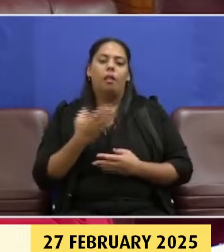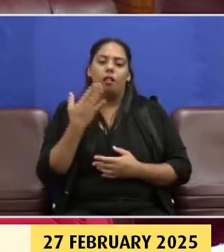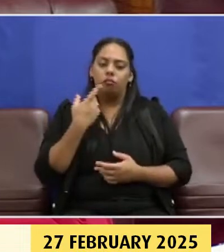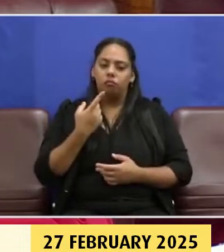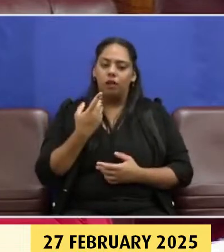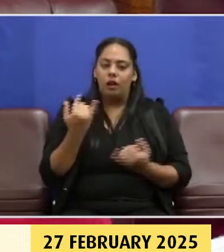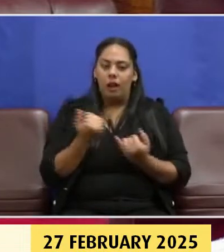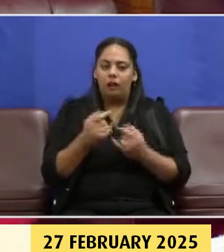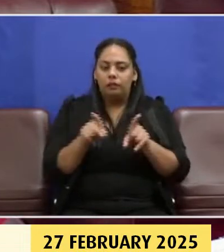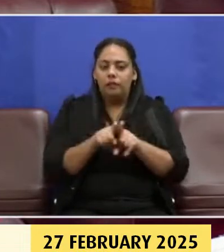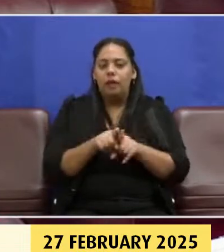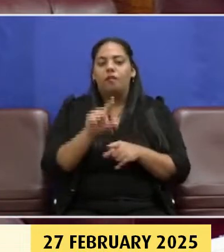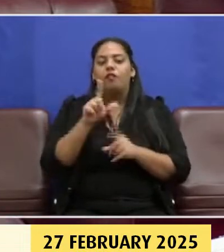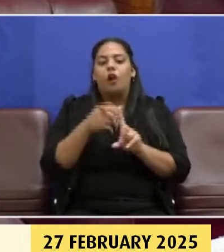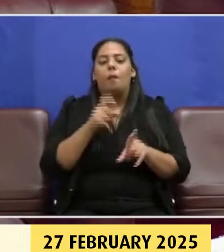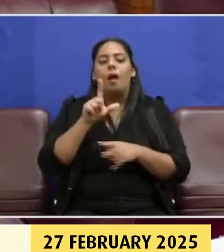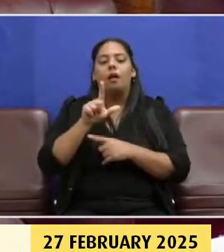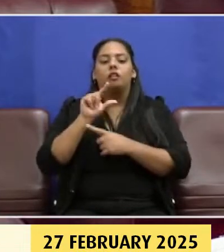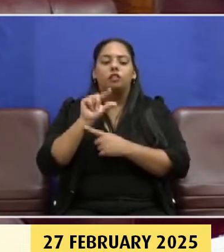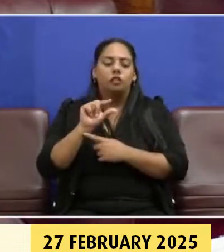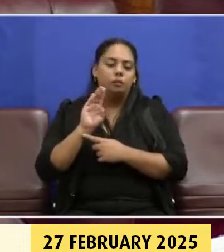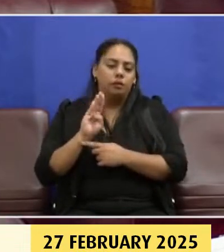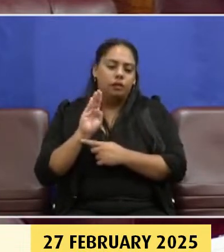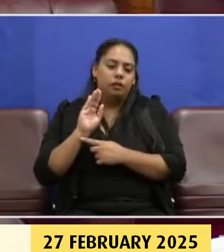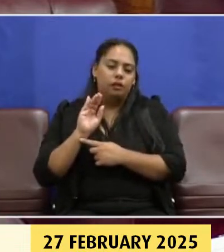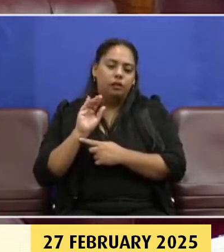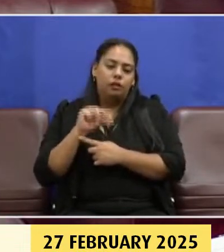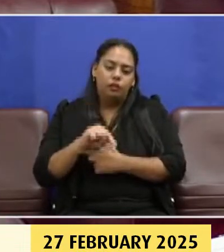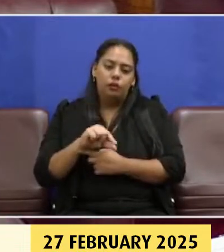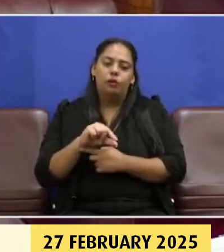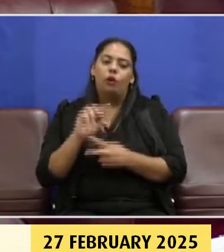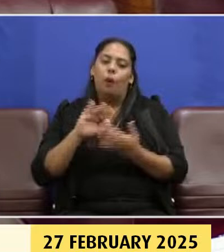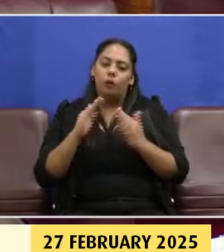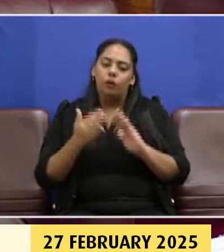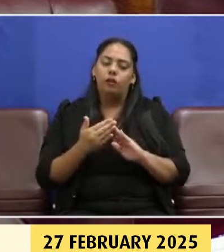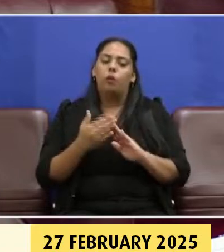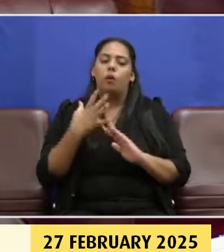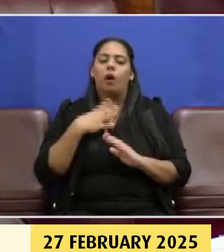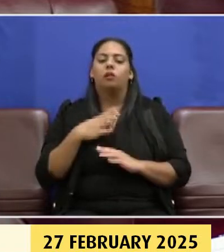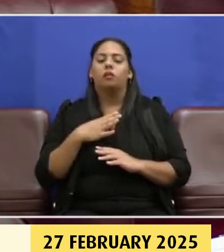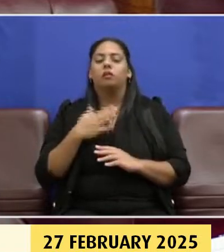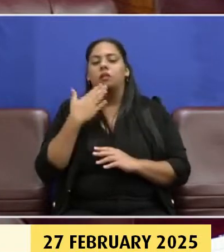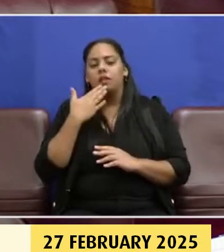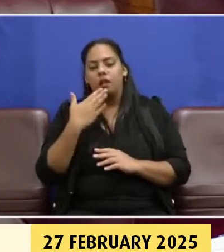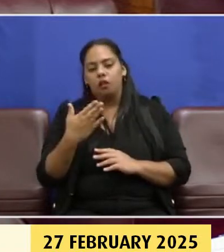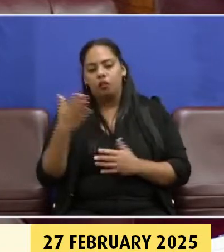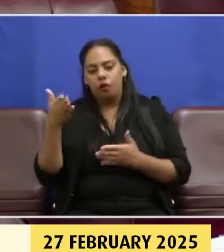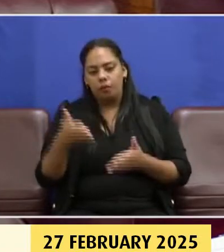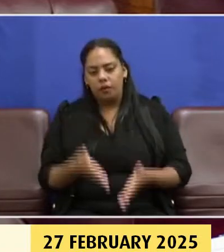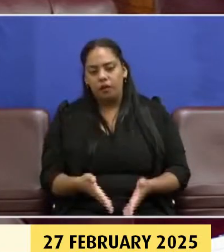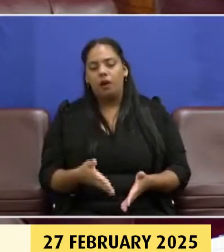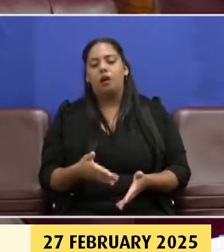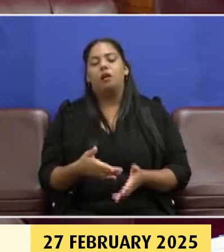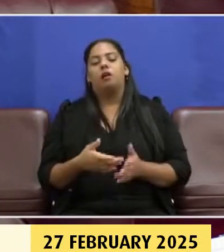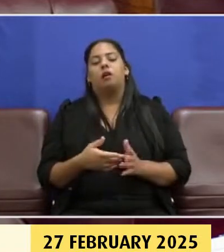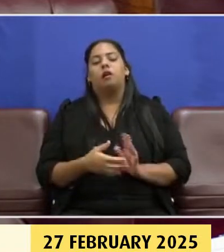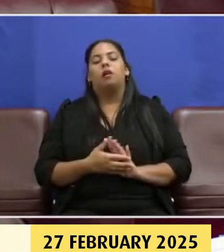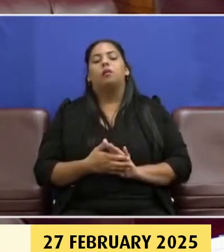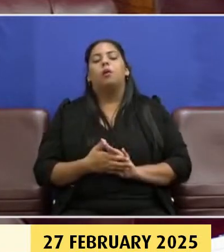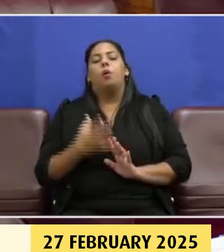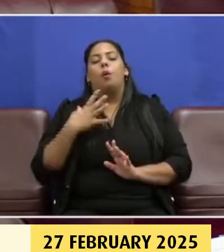to participate in this institution. So we want to wish you all the best. I've just got